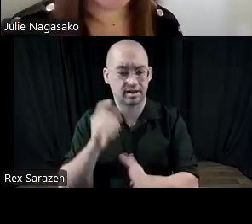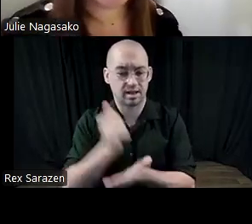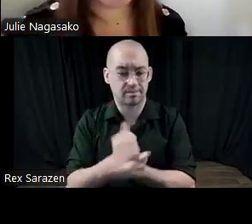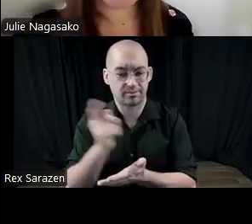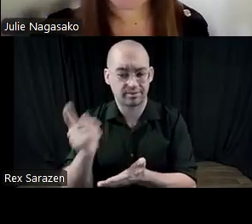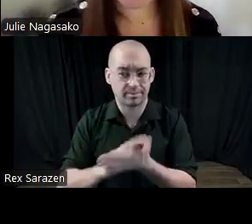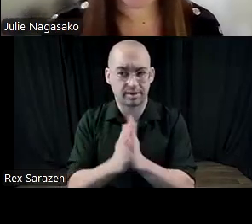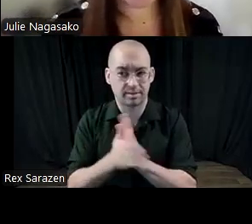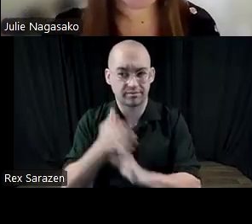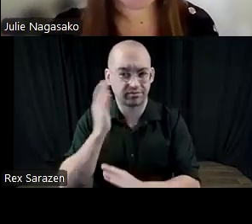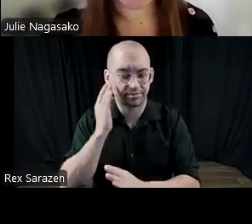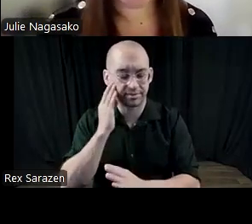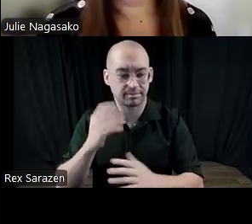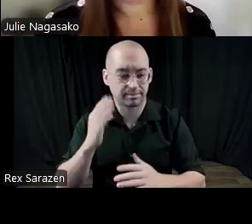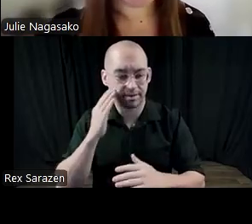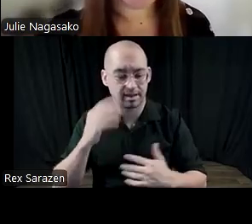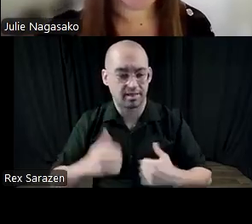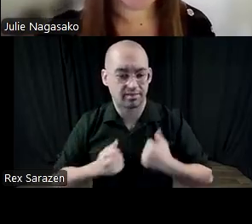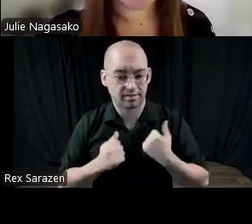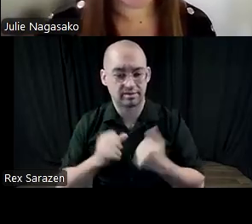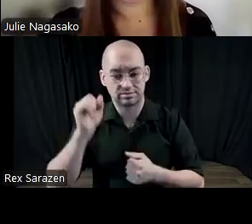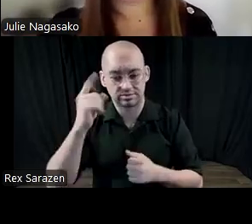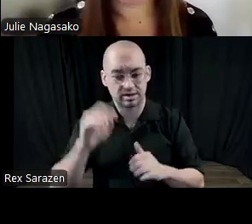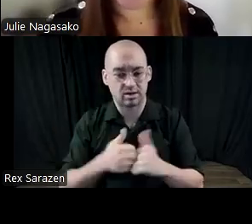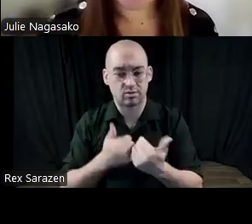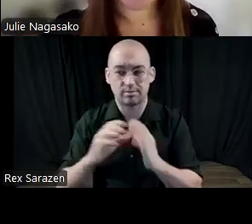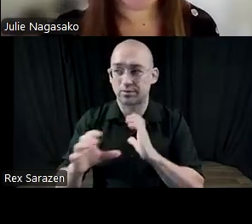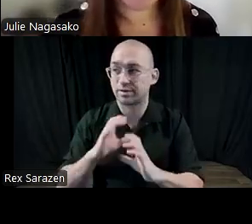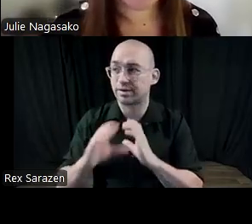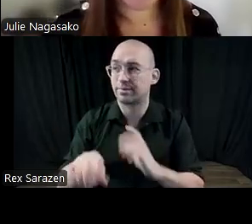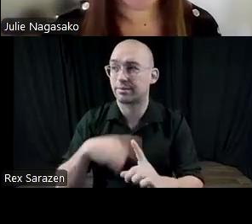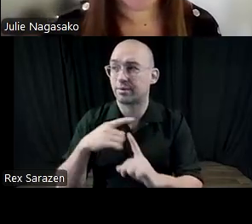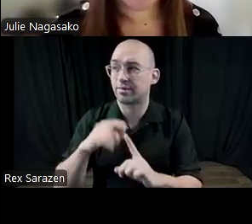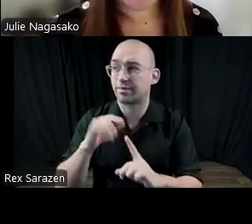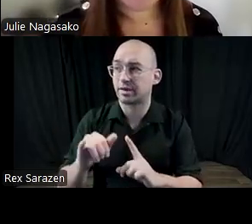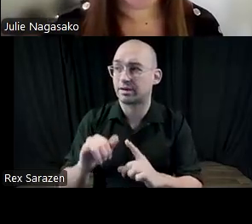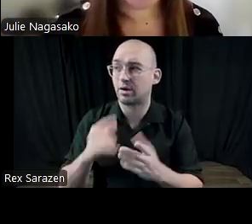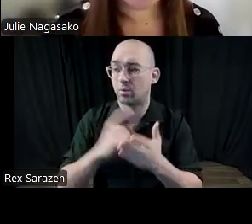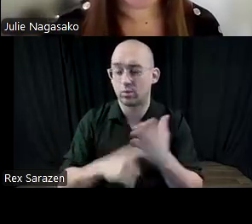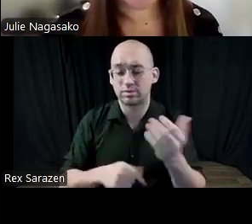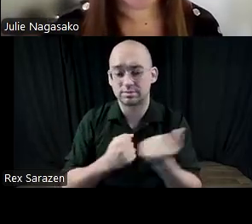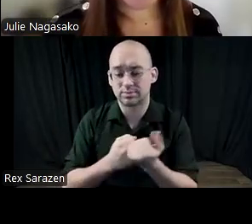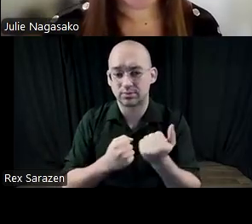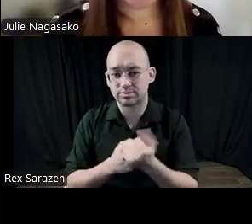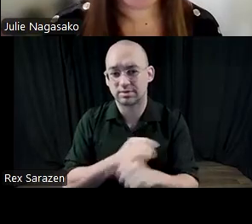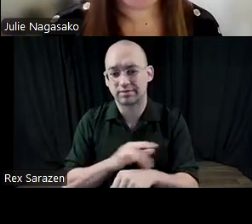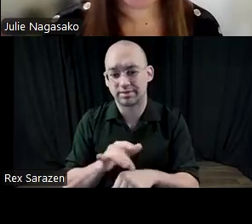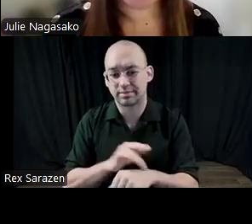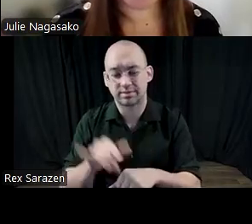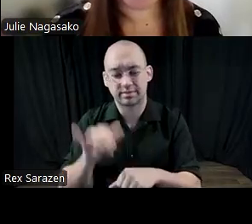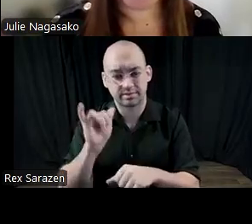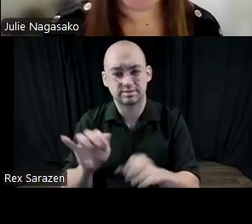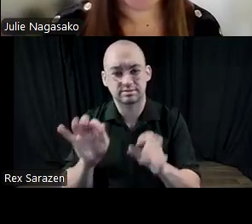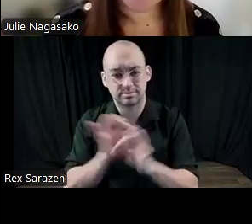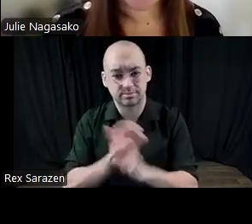health conditions, understanding how to communicate about them and what supports might be available. I think that that's important too as part of